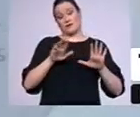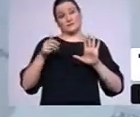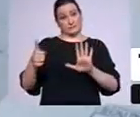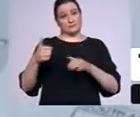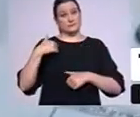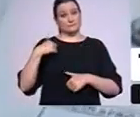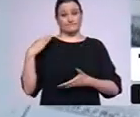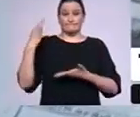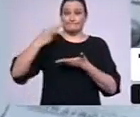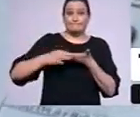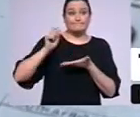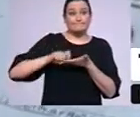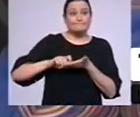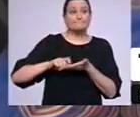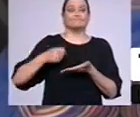1996, ngibhalise indlu.